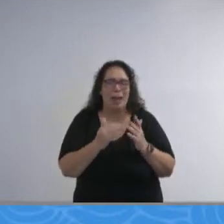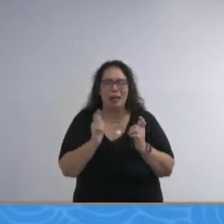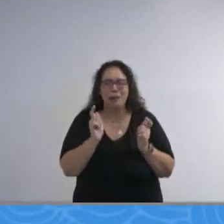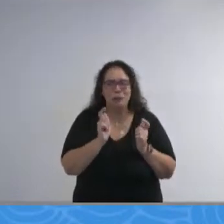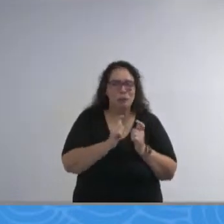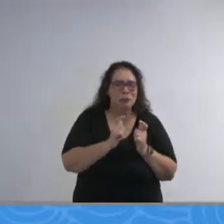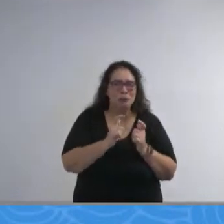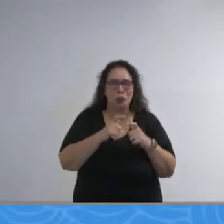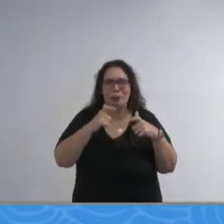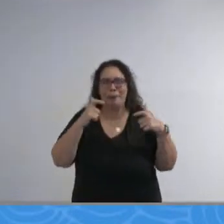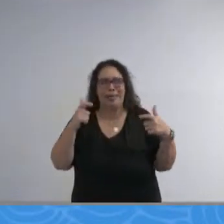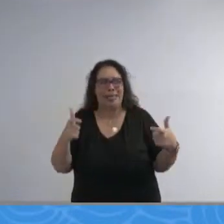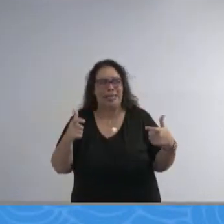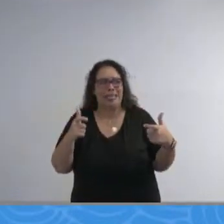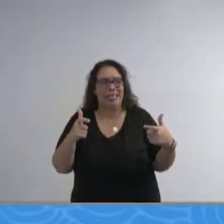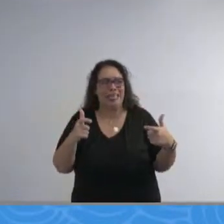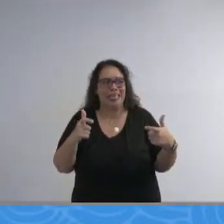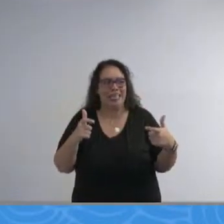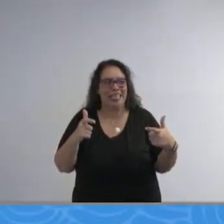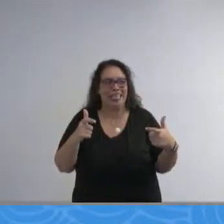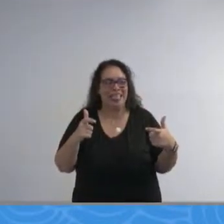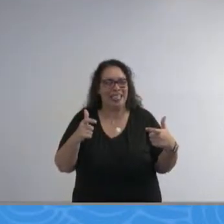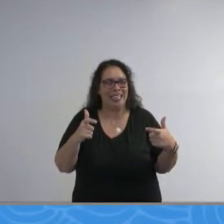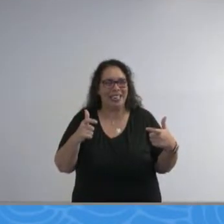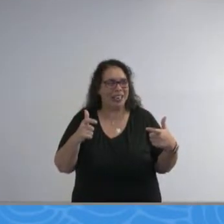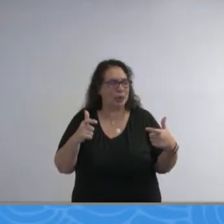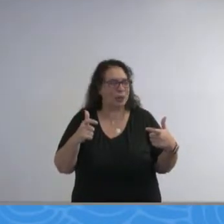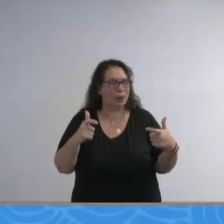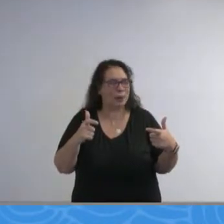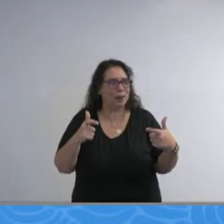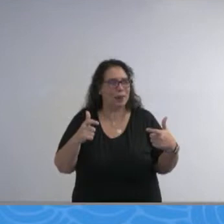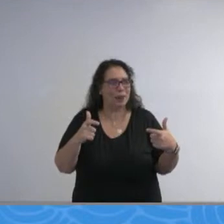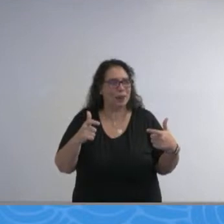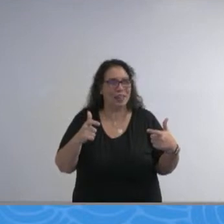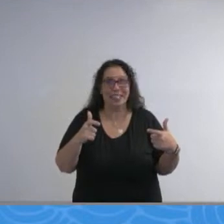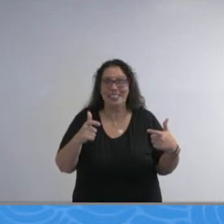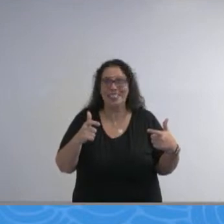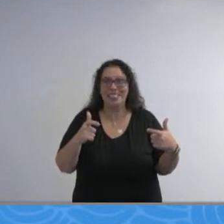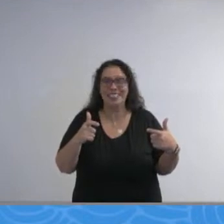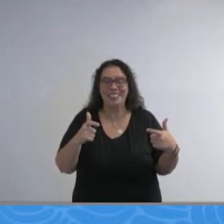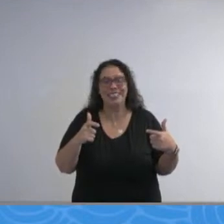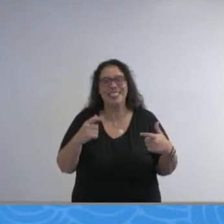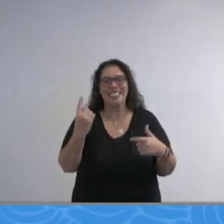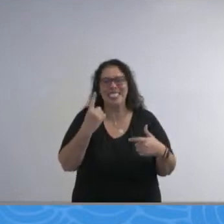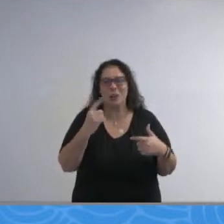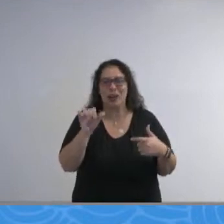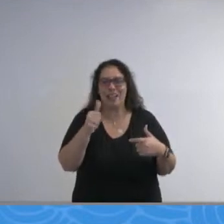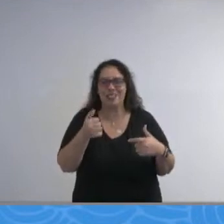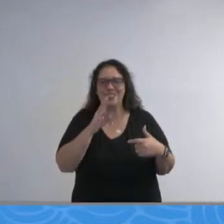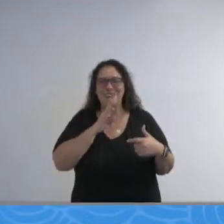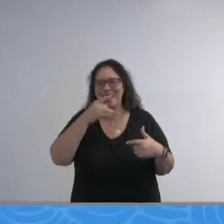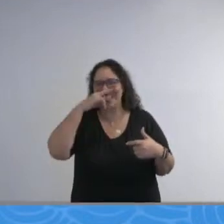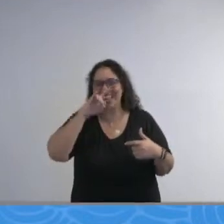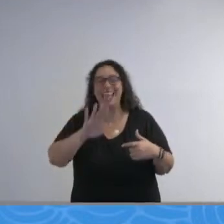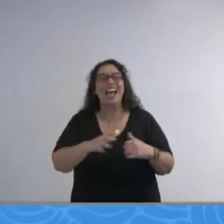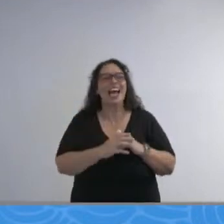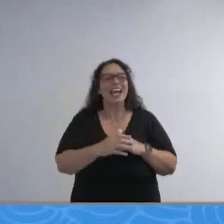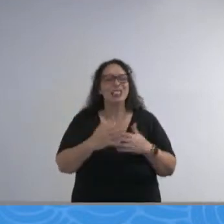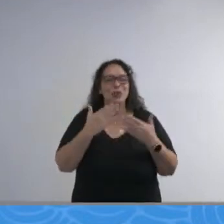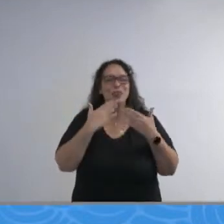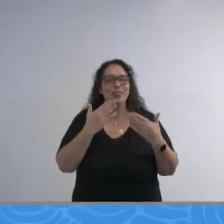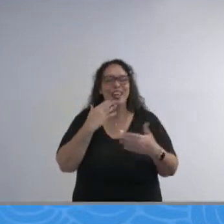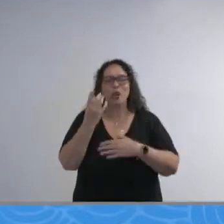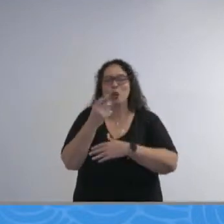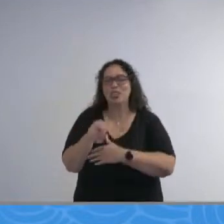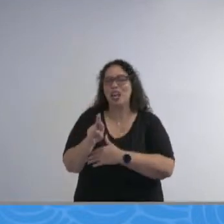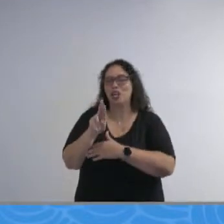And I was just a little gratitude as well to Dr. Rosenquist for sharing some information about